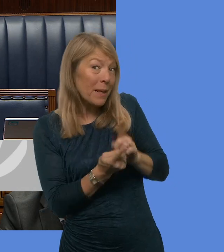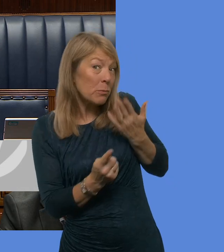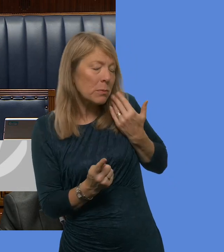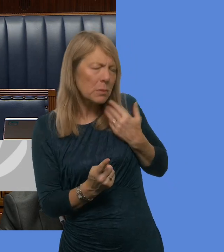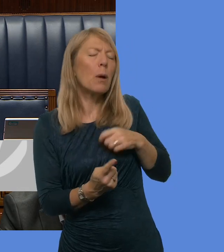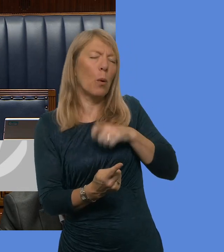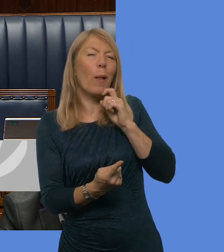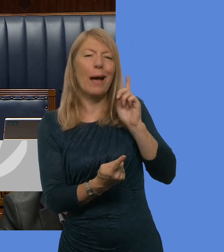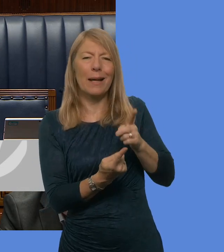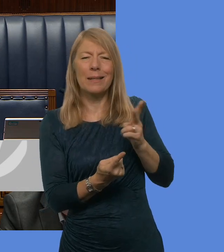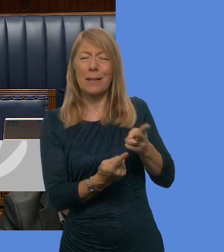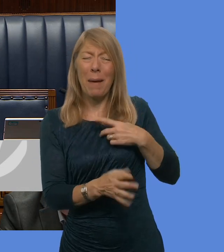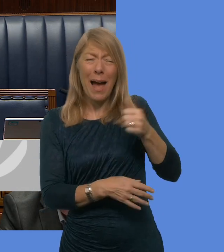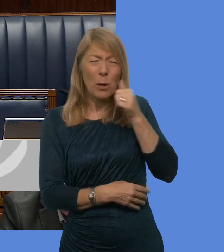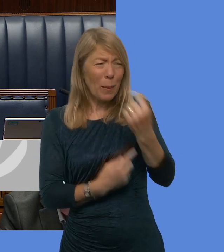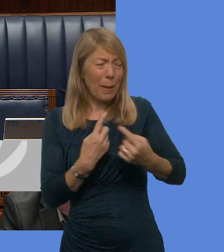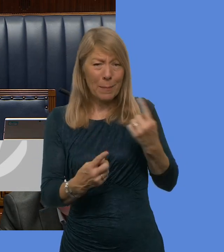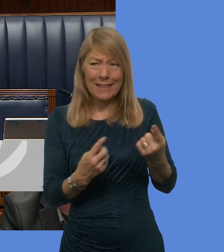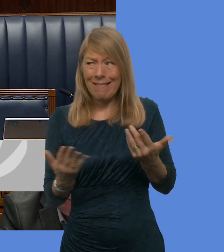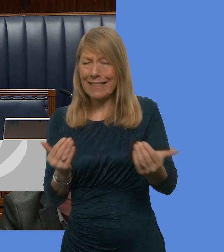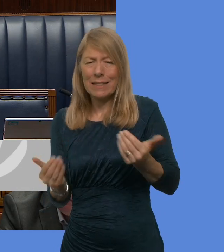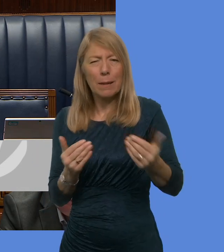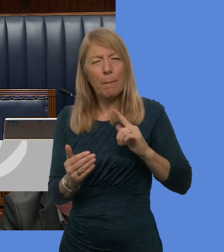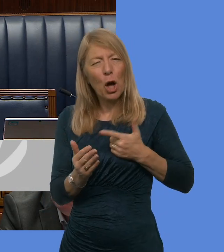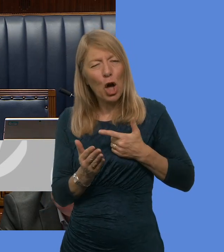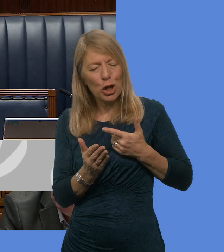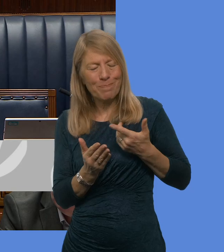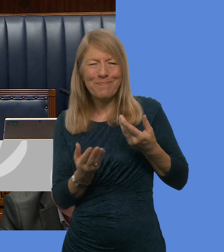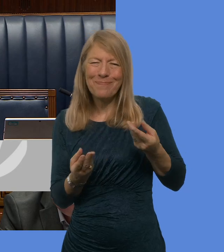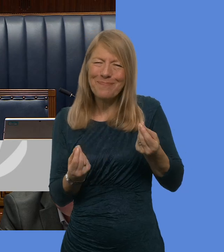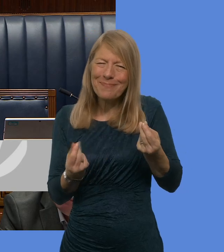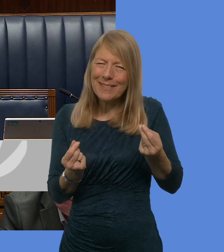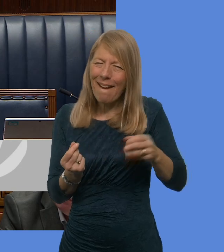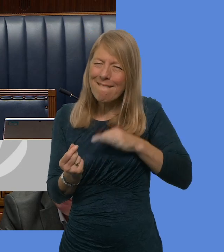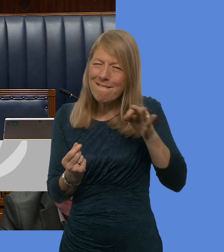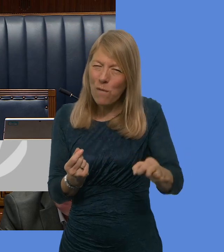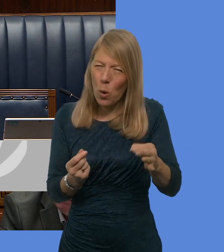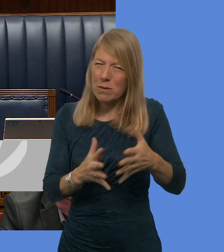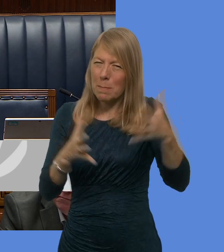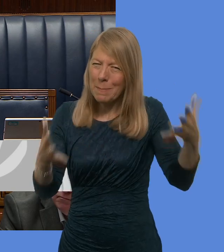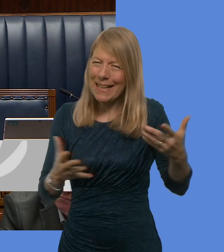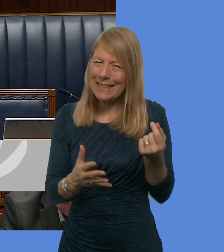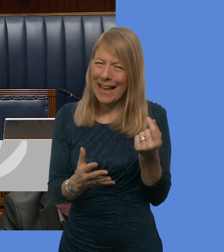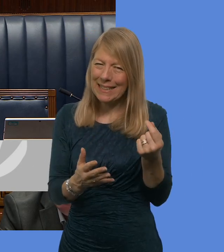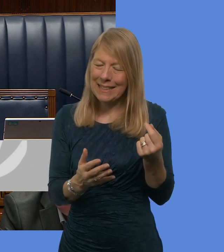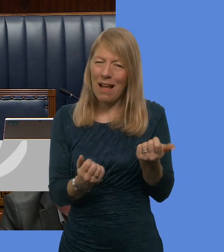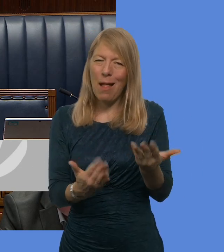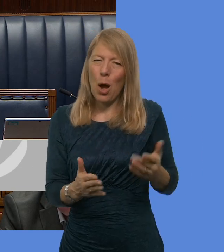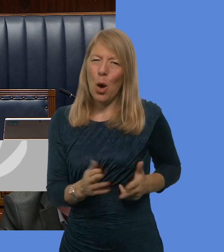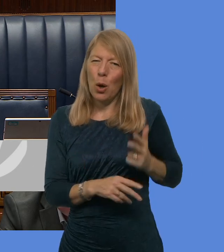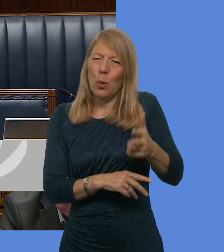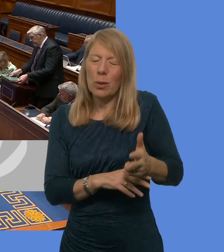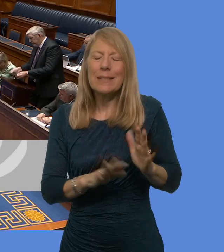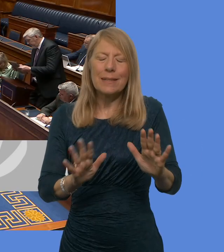their industry as well, both in financially and otherwise. So I understand the challenges they face, and I'll work with them in any way I